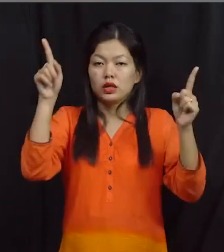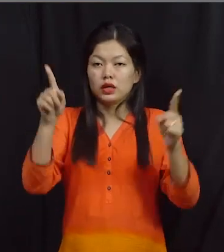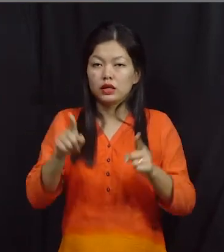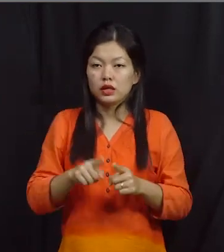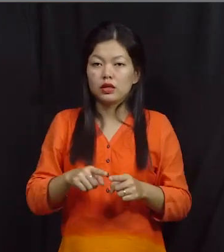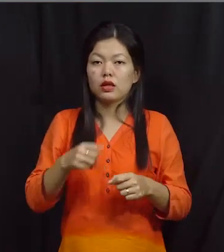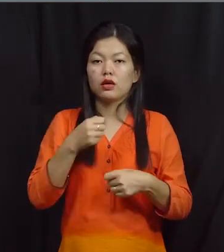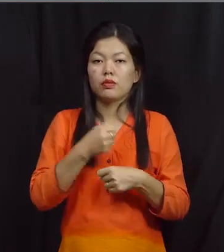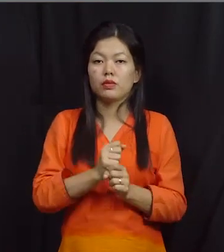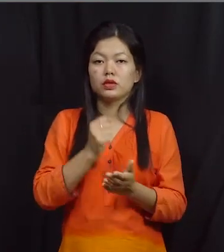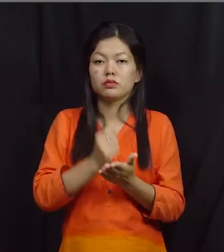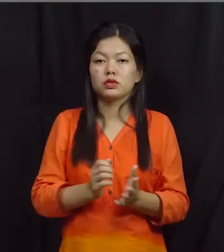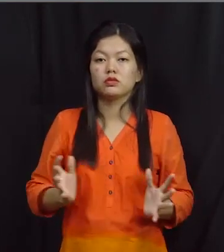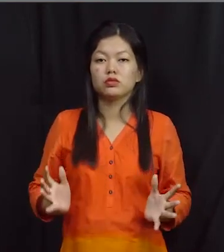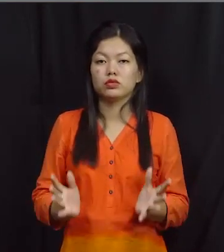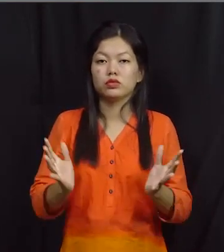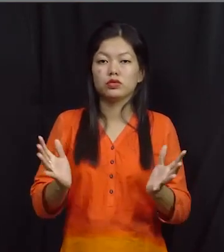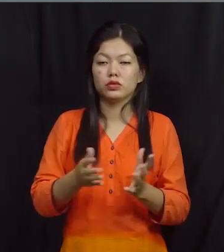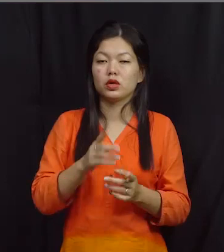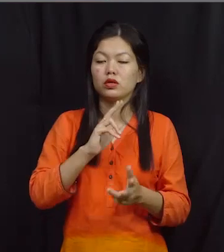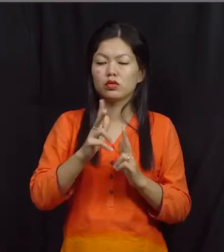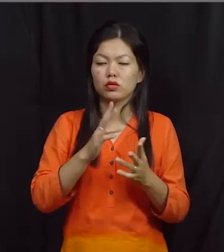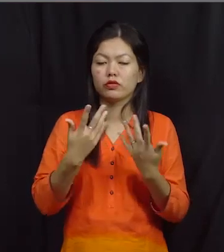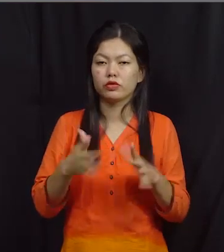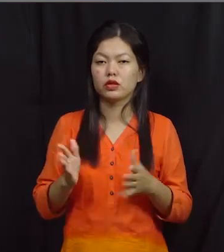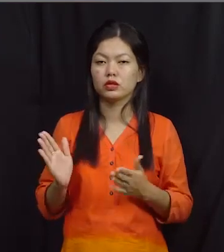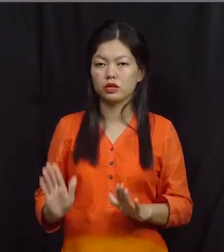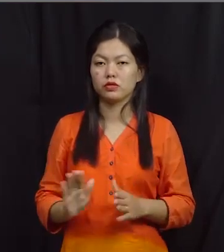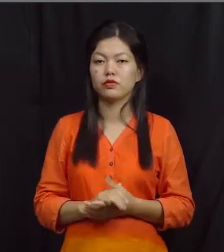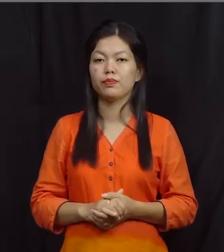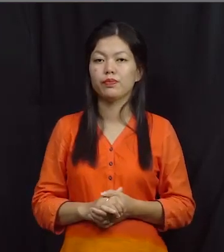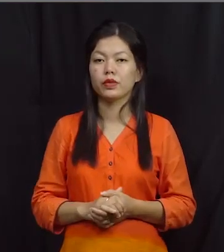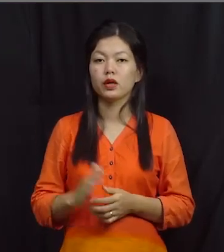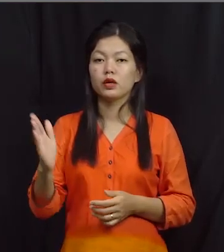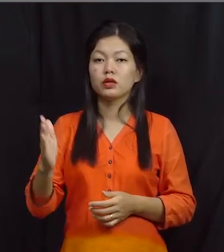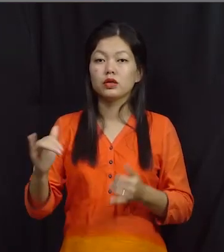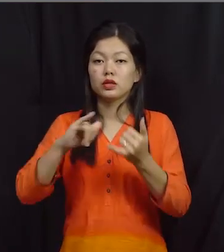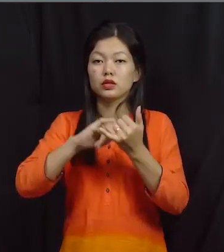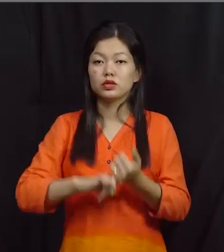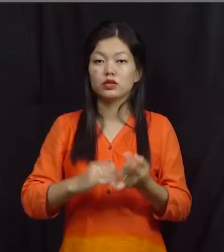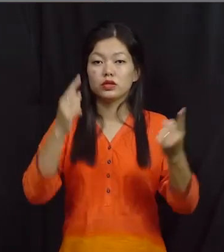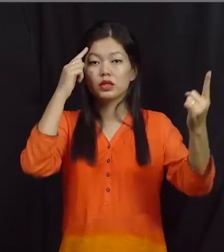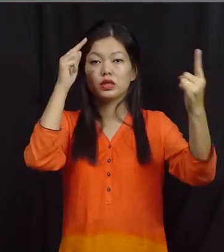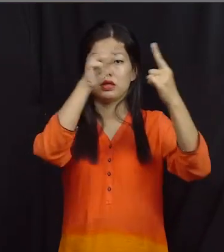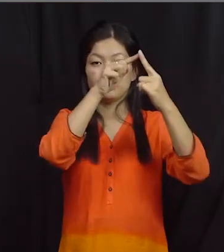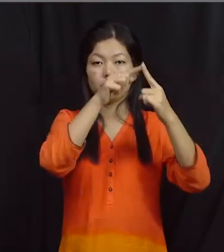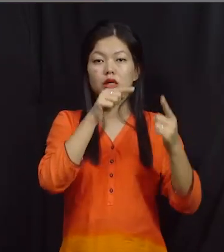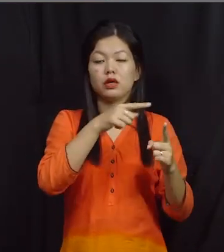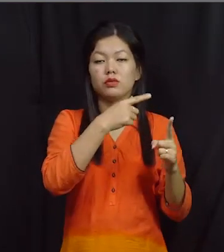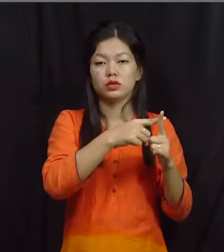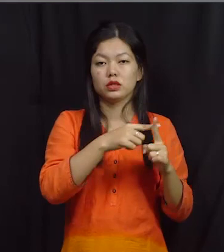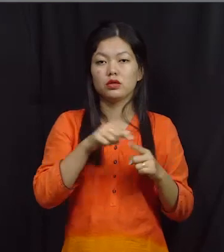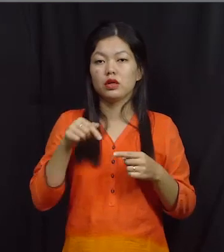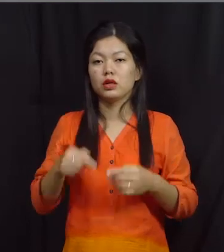he said. Okay, and then here also there are some disadvantages of the social aim of